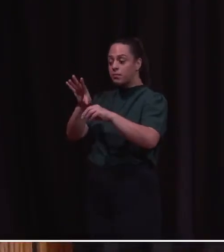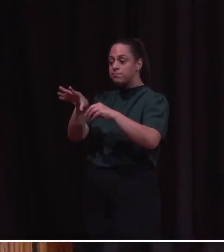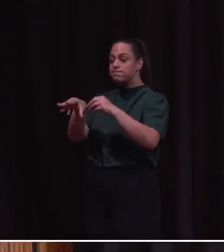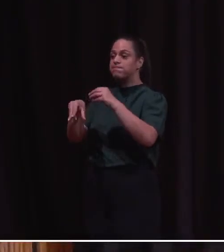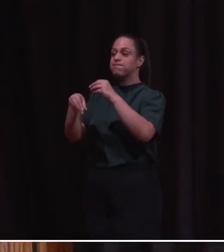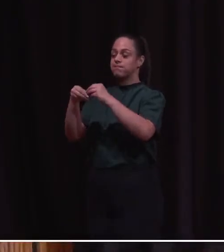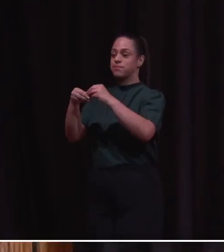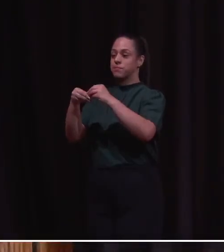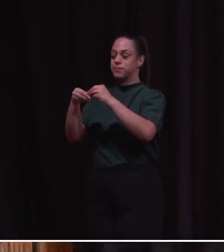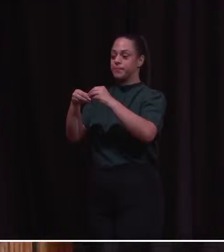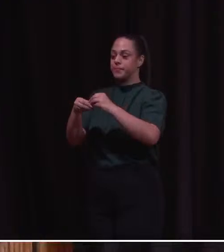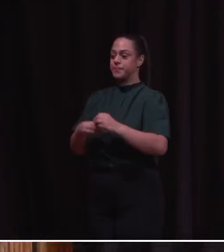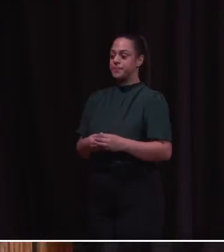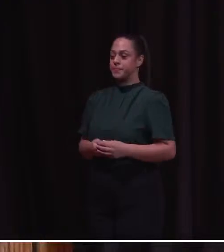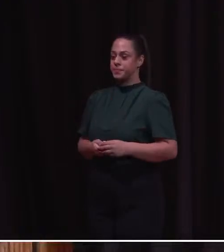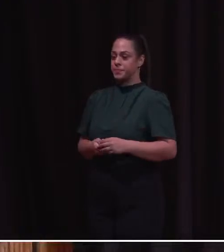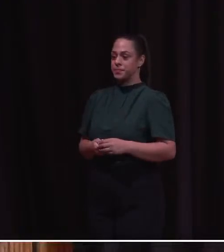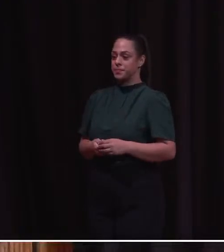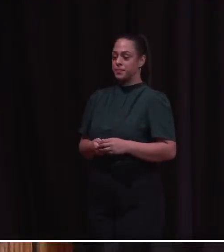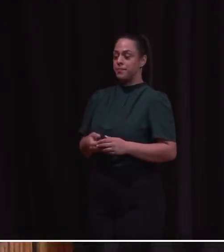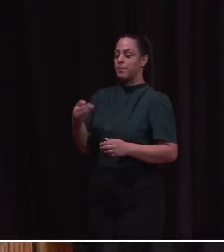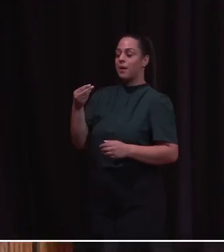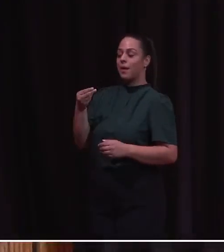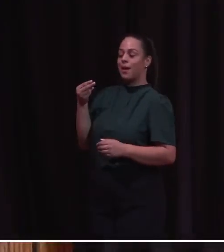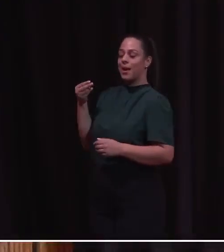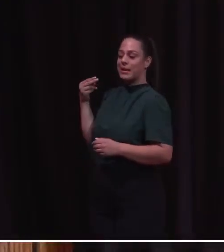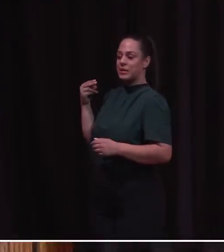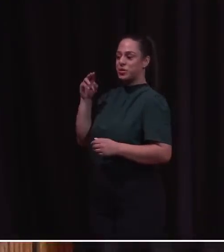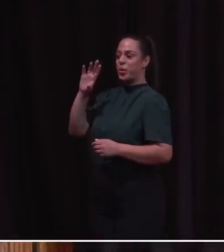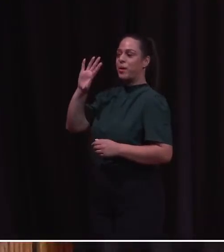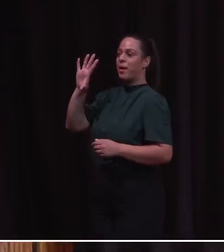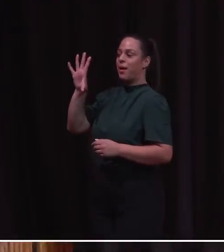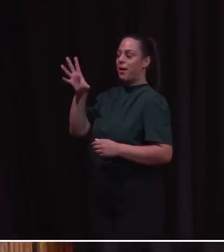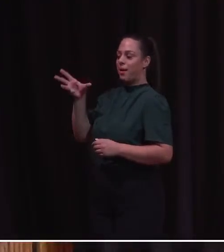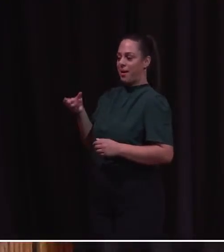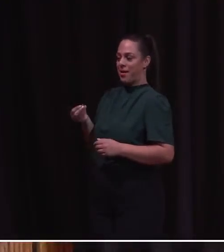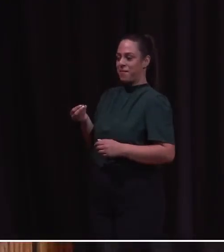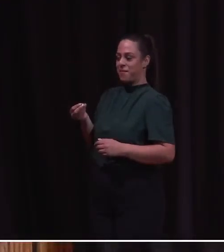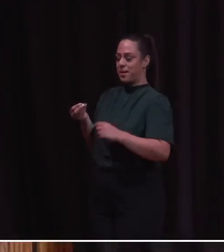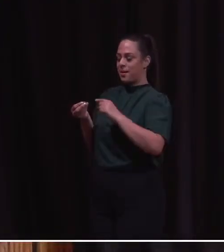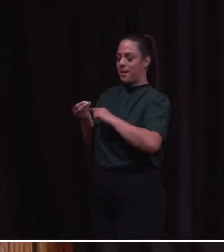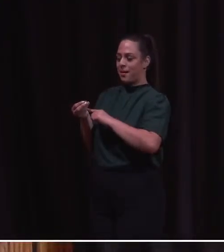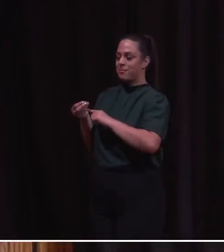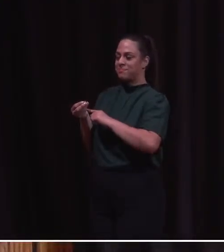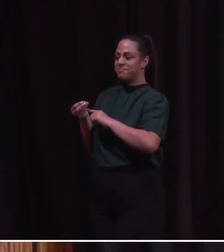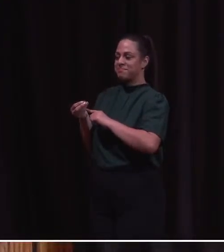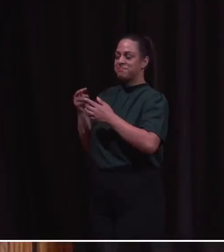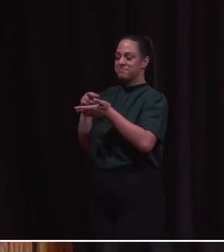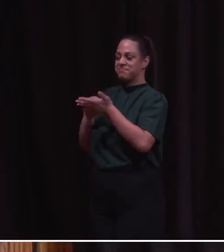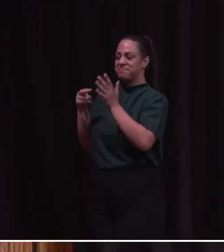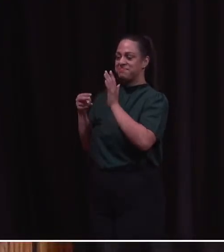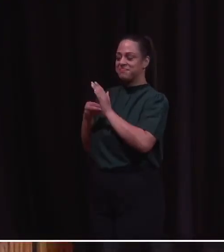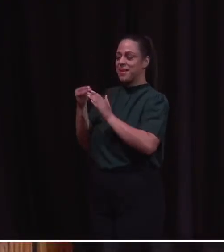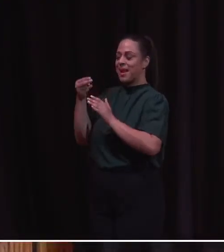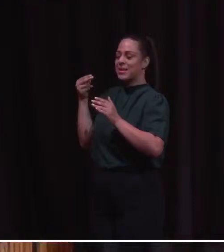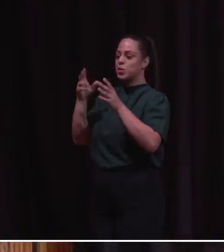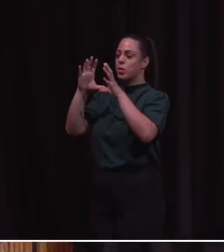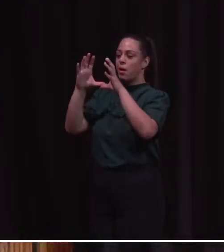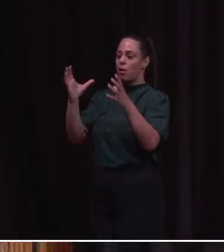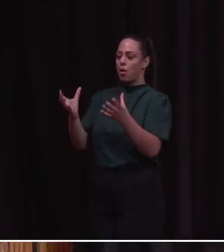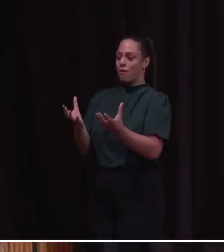that the history of Africa is global history, is everybody's history.